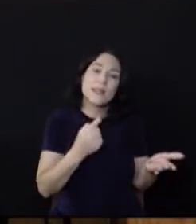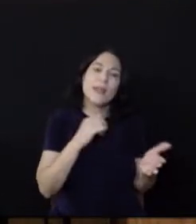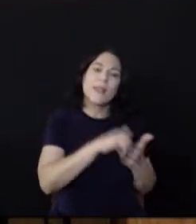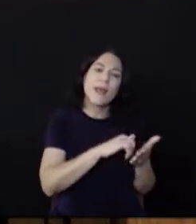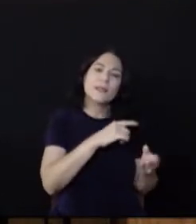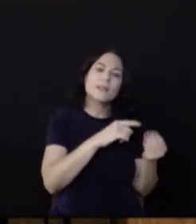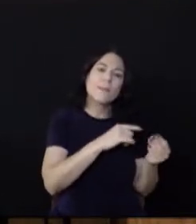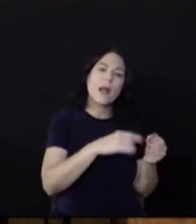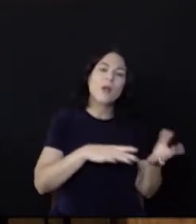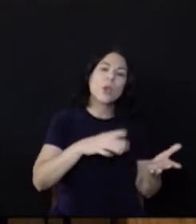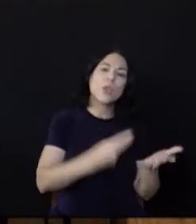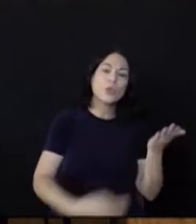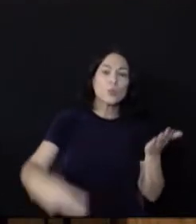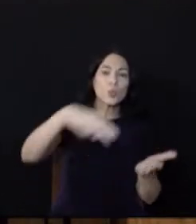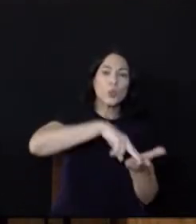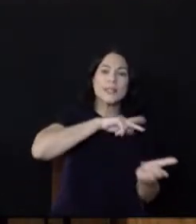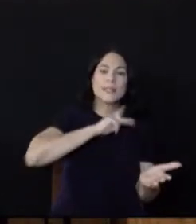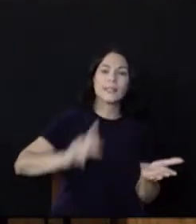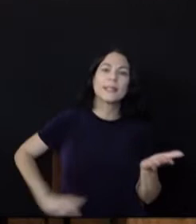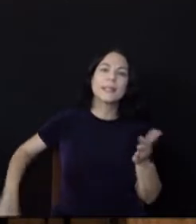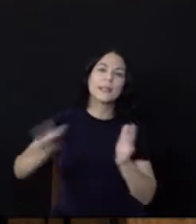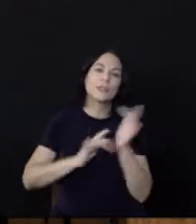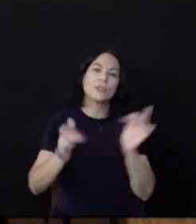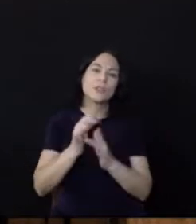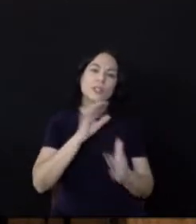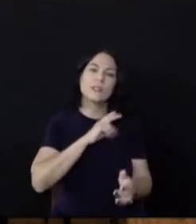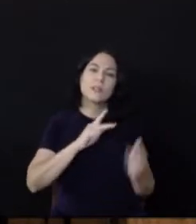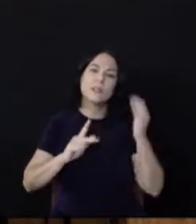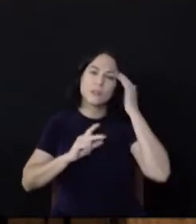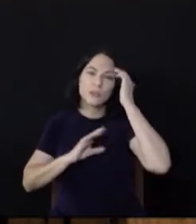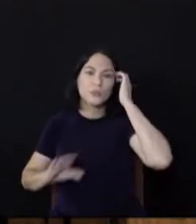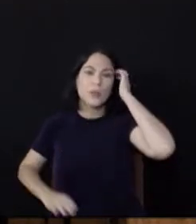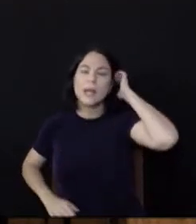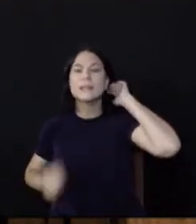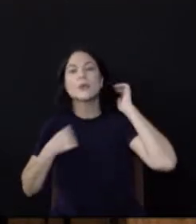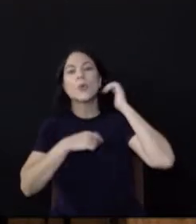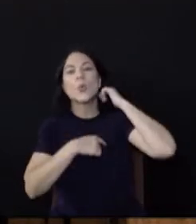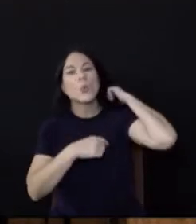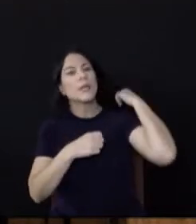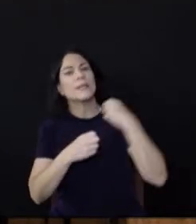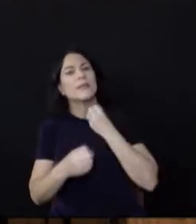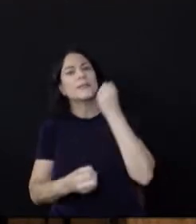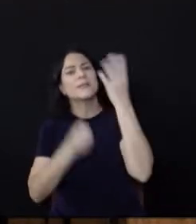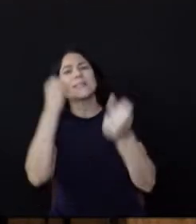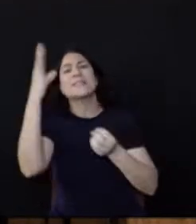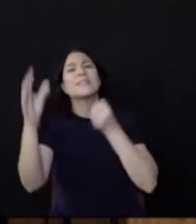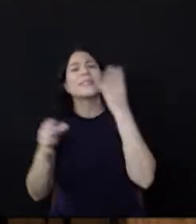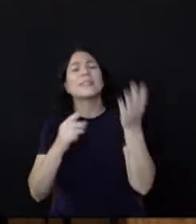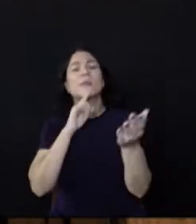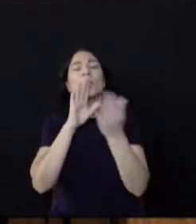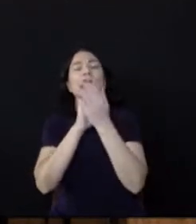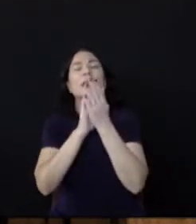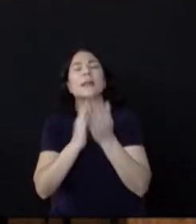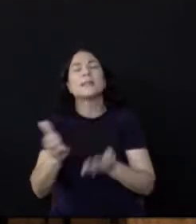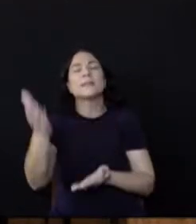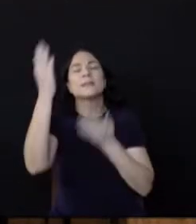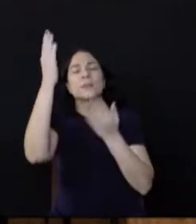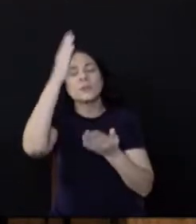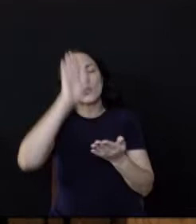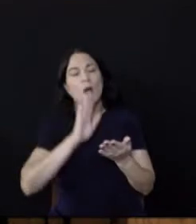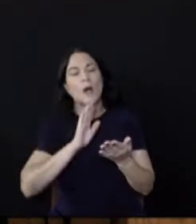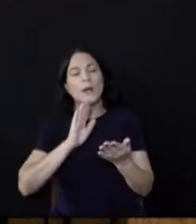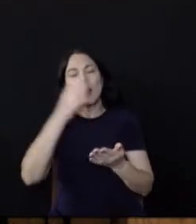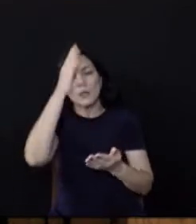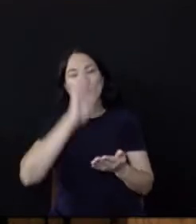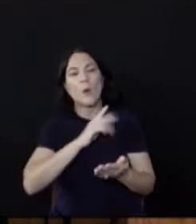Jesus Christ. As we declared in Psalm 47, sing praises to God, sing praises to our king. For God is the king